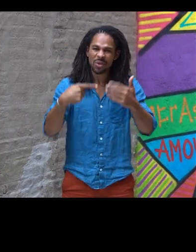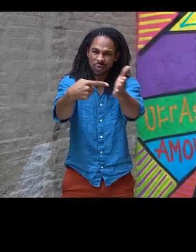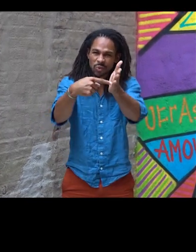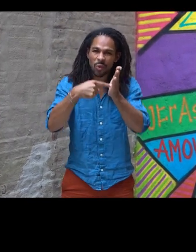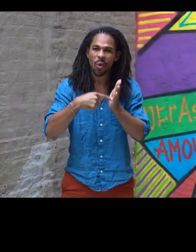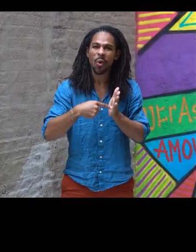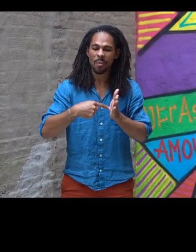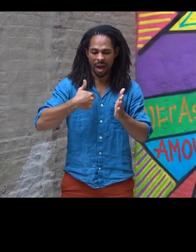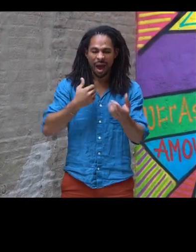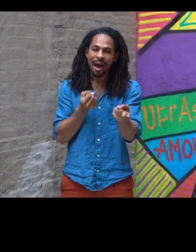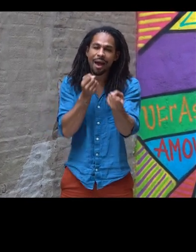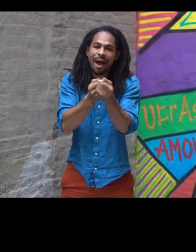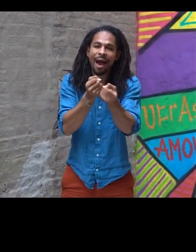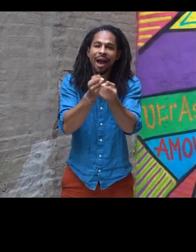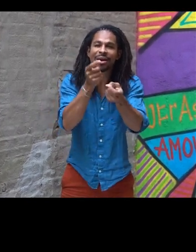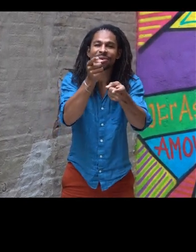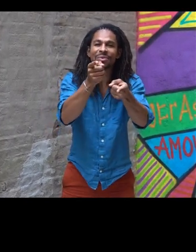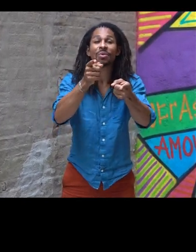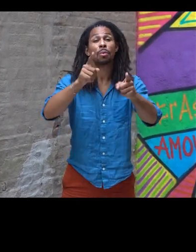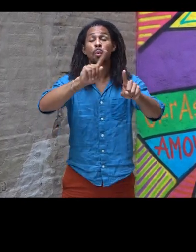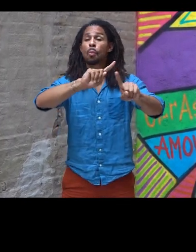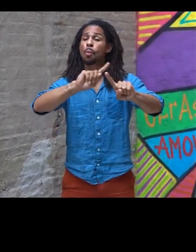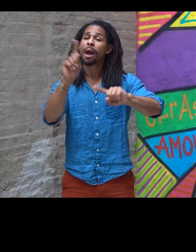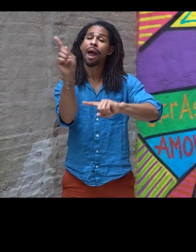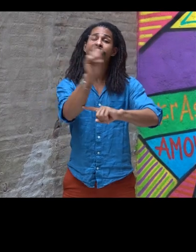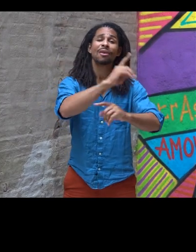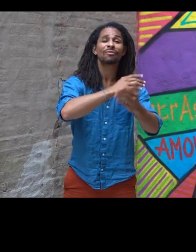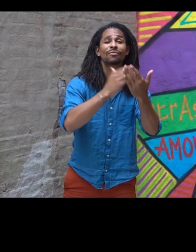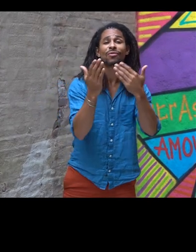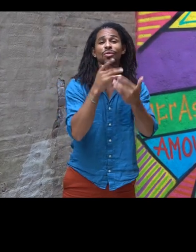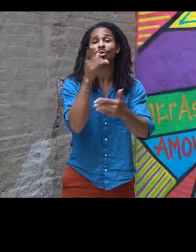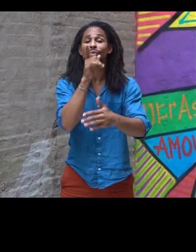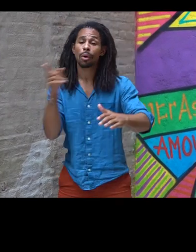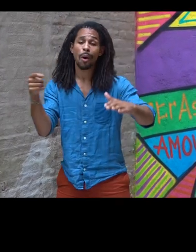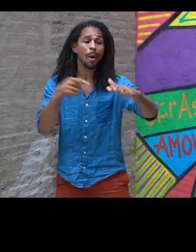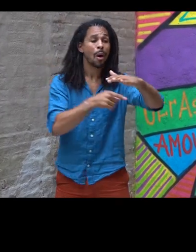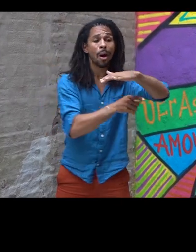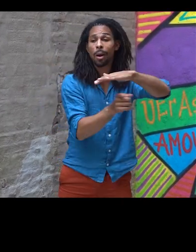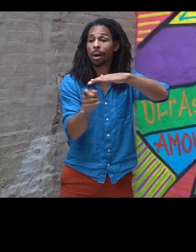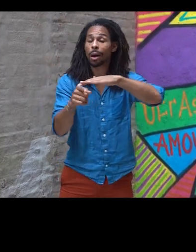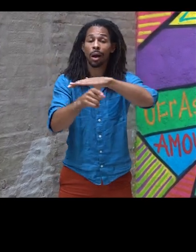You show me that I got you. Wherever you go,